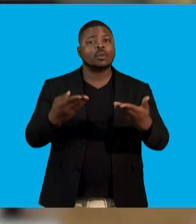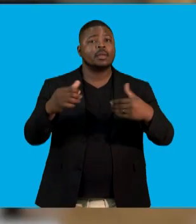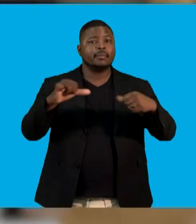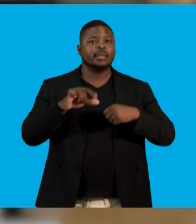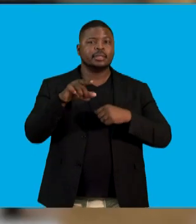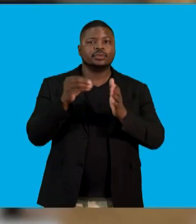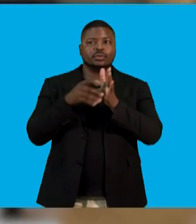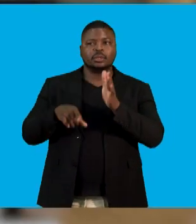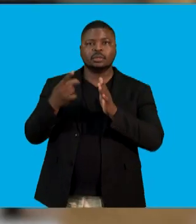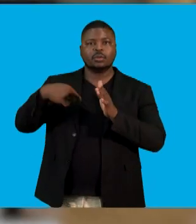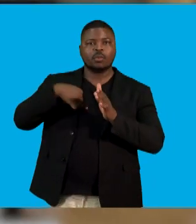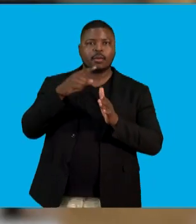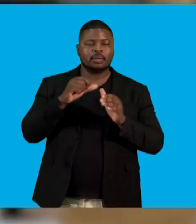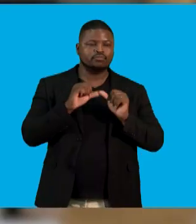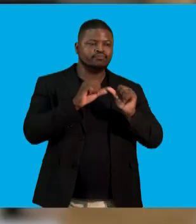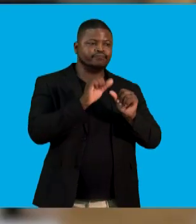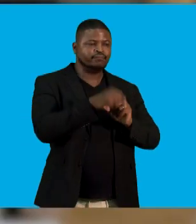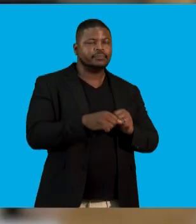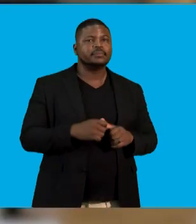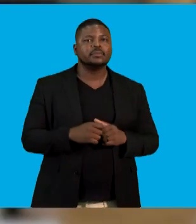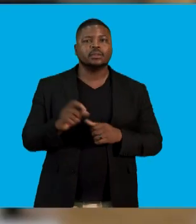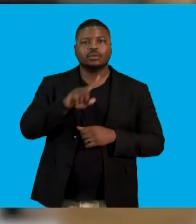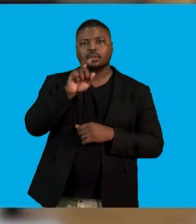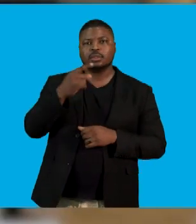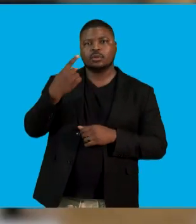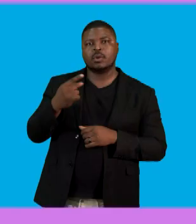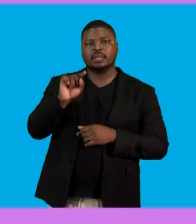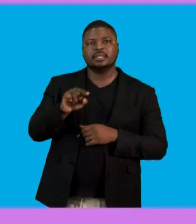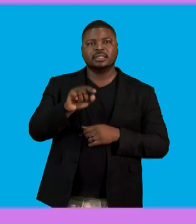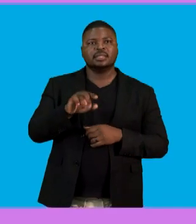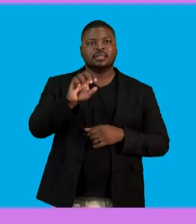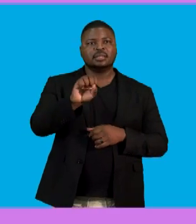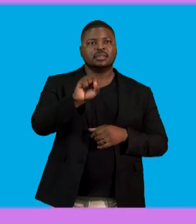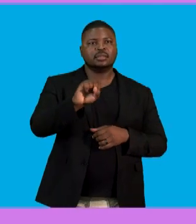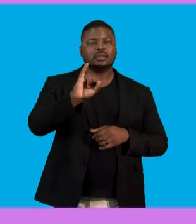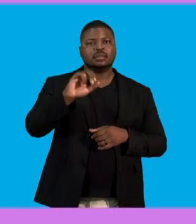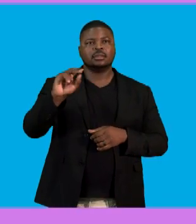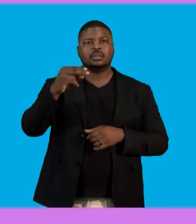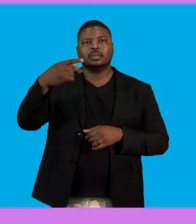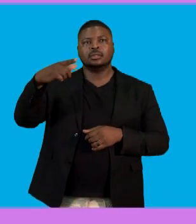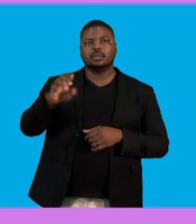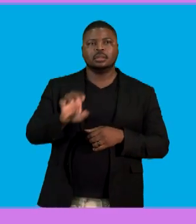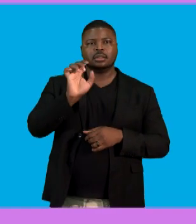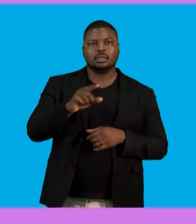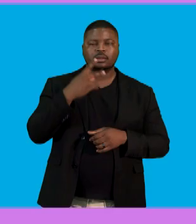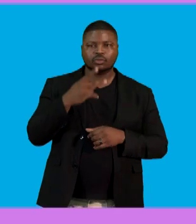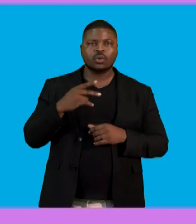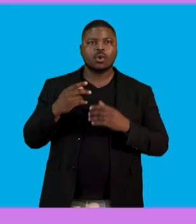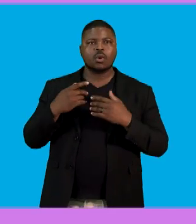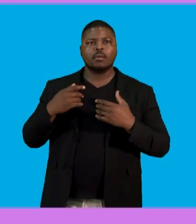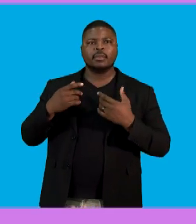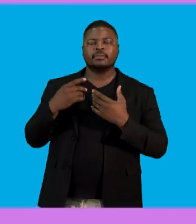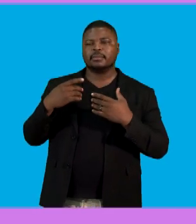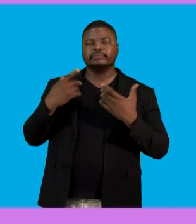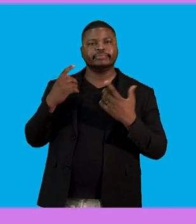Welcome back, learners. Let's continue. Question 1 says, Sihle saw a bedroom floor plan online. She